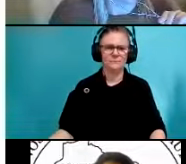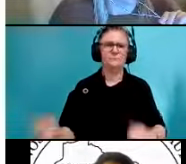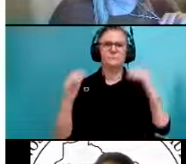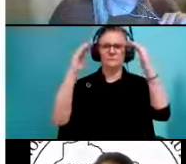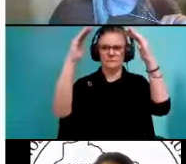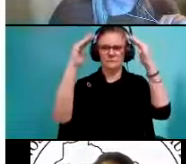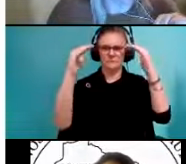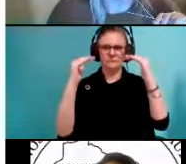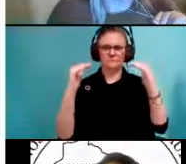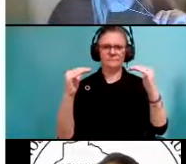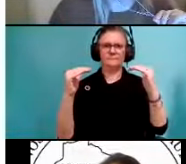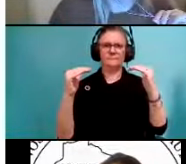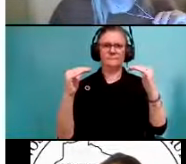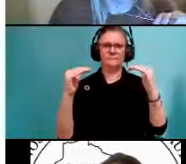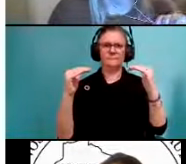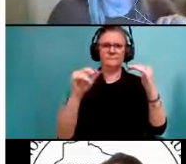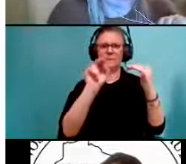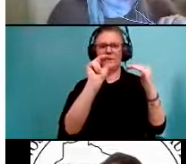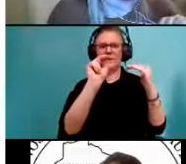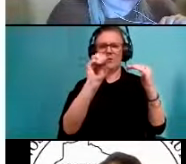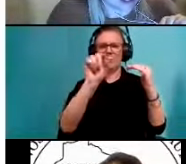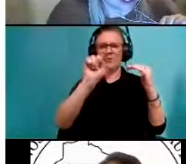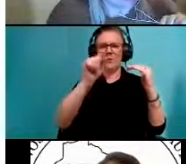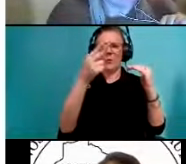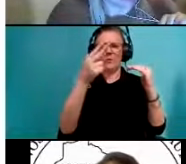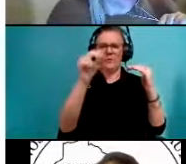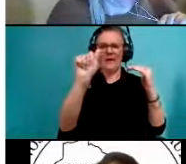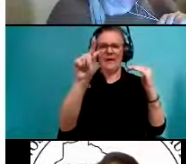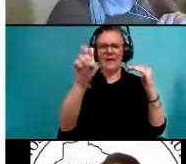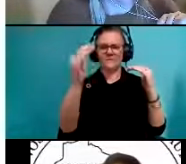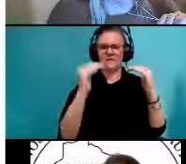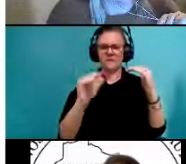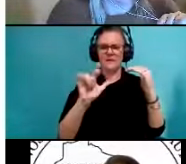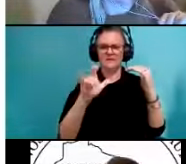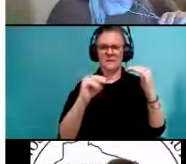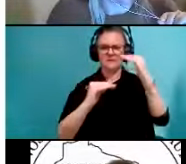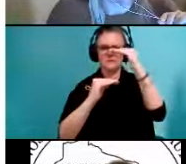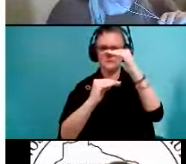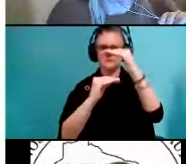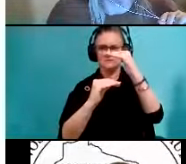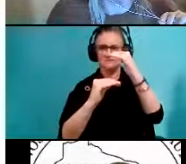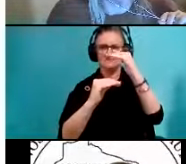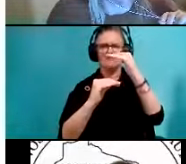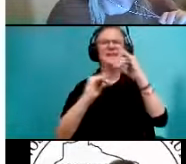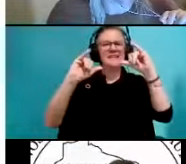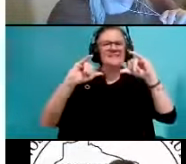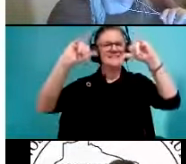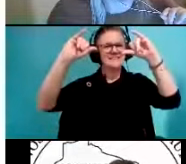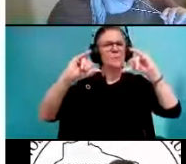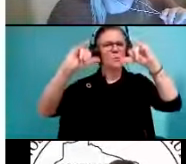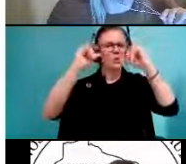Continuing south on 27th Street from North Ave to Lisbon Ave. Somewhat of a similar